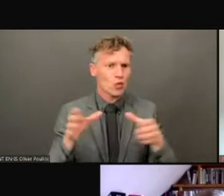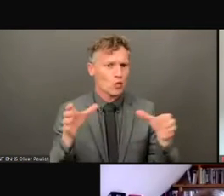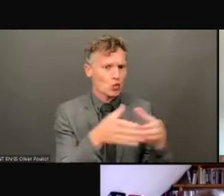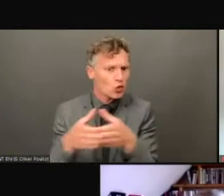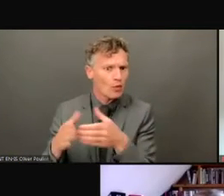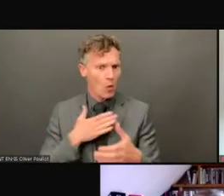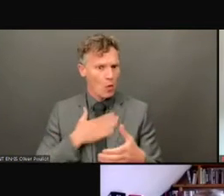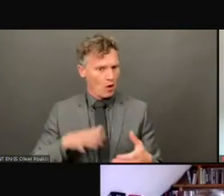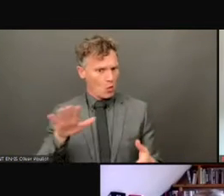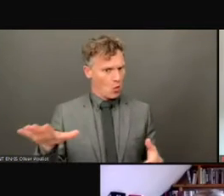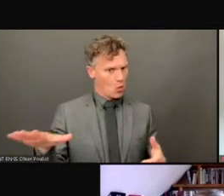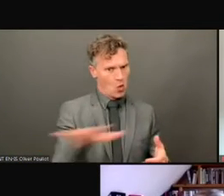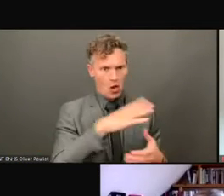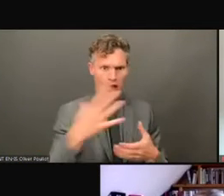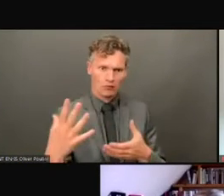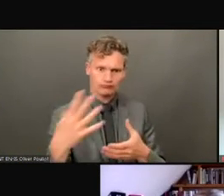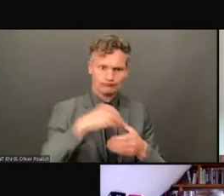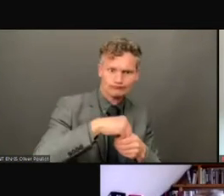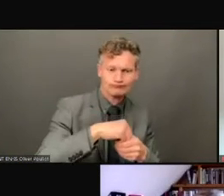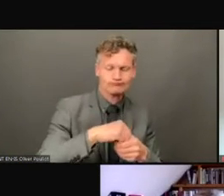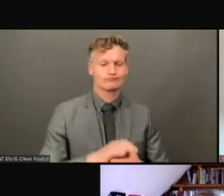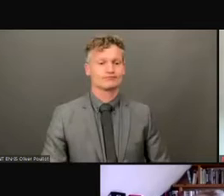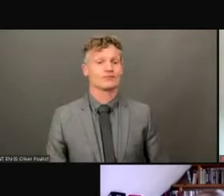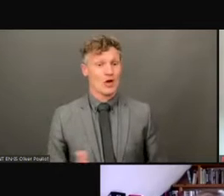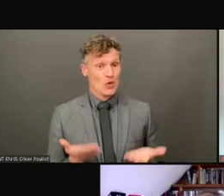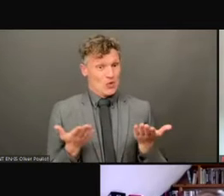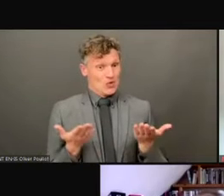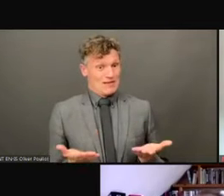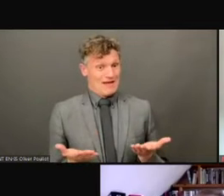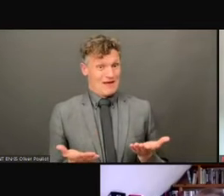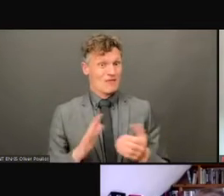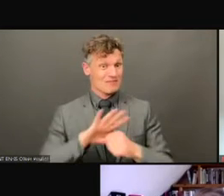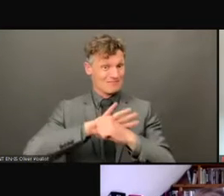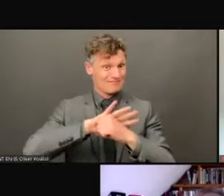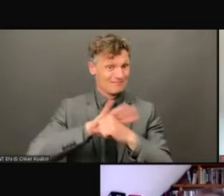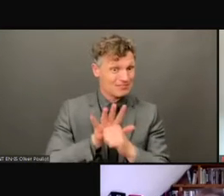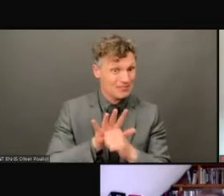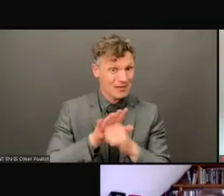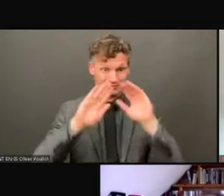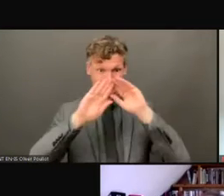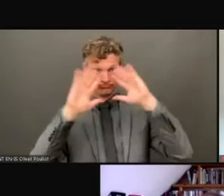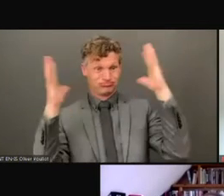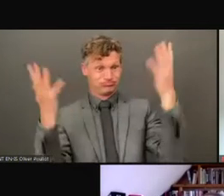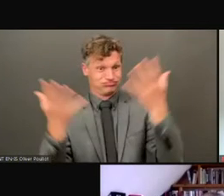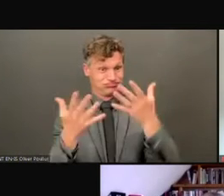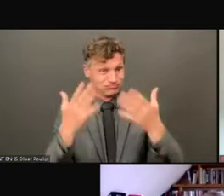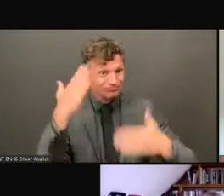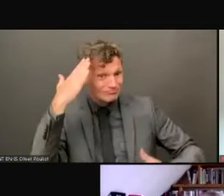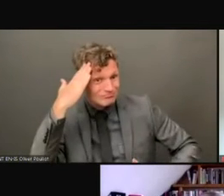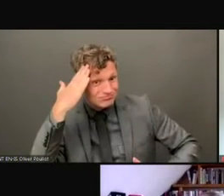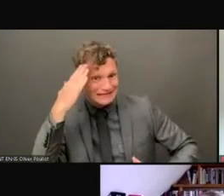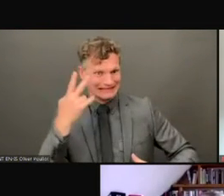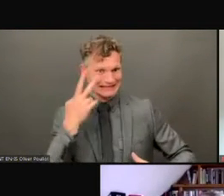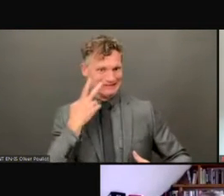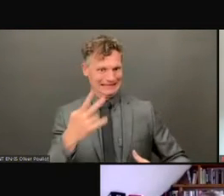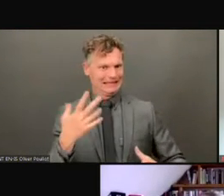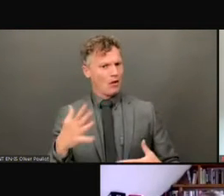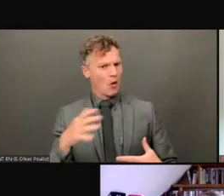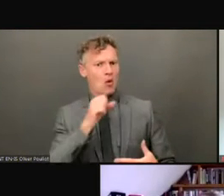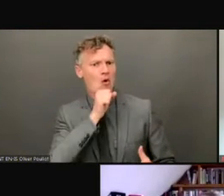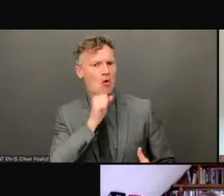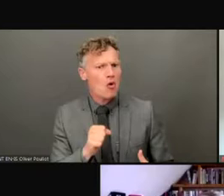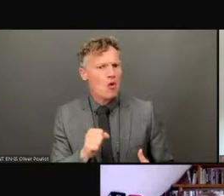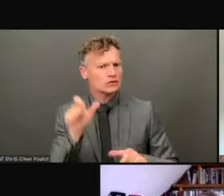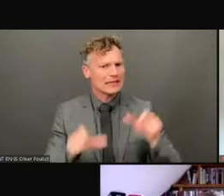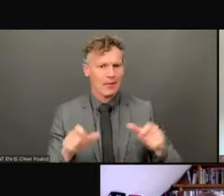The current pandemic has exposed and often exacerbated existing inequalities that affect older persons, especially